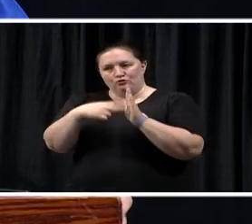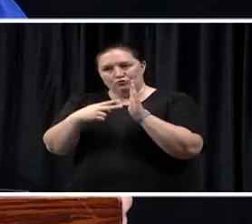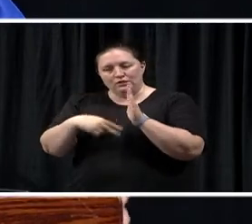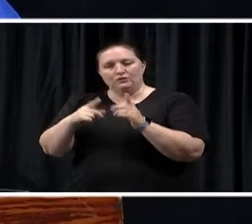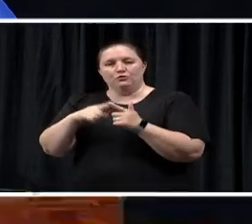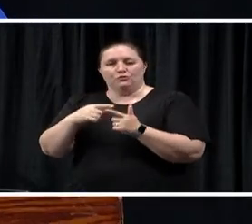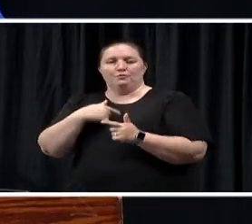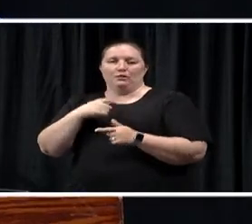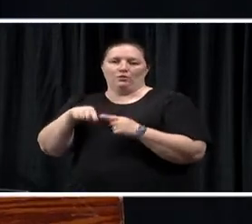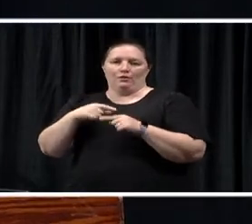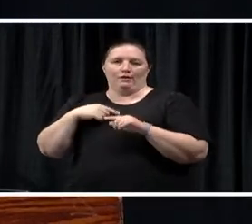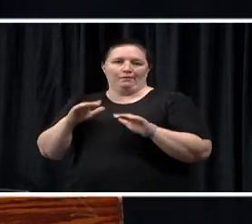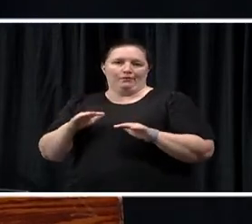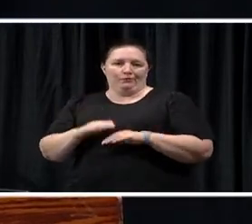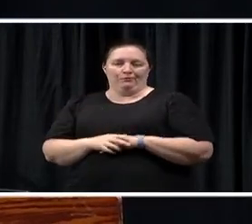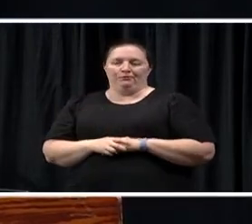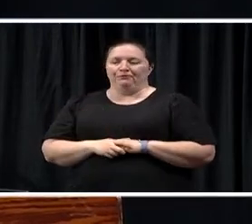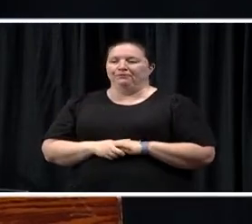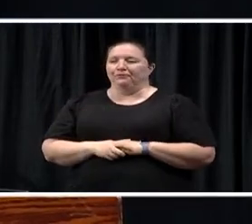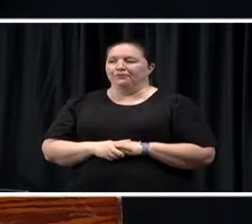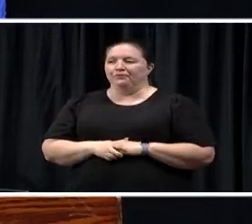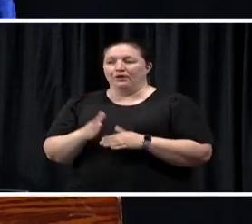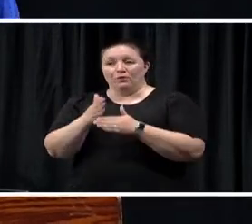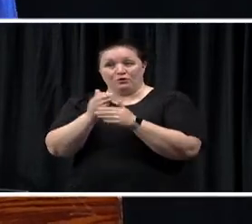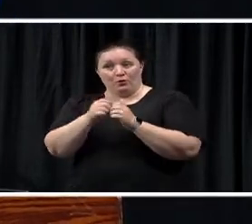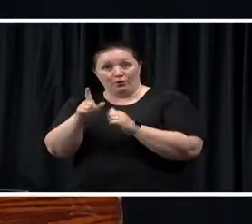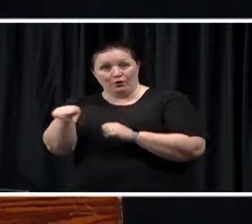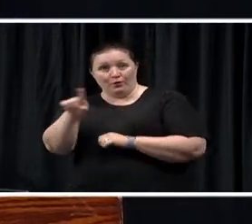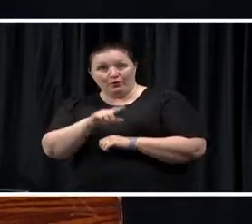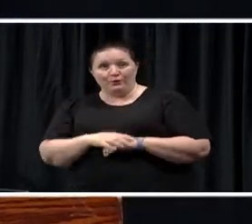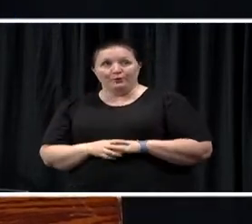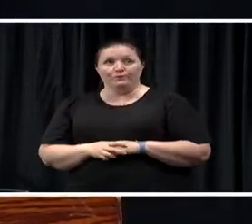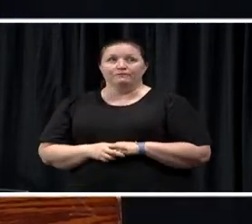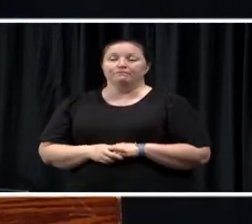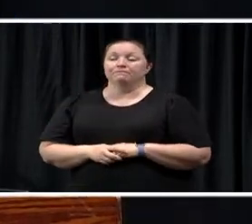at bedtime. And I'd like to share it with you.